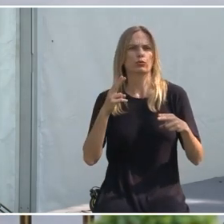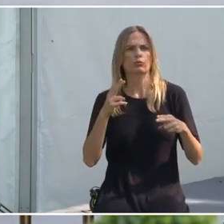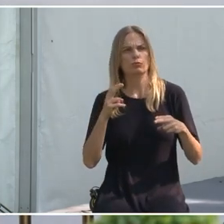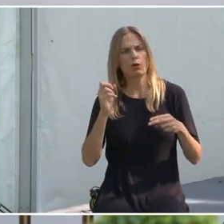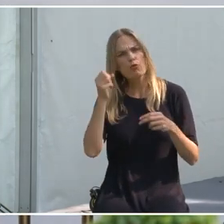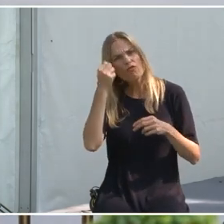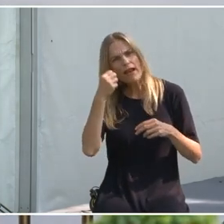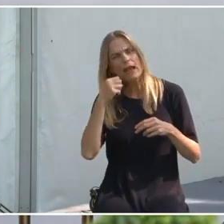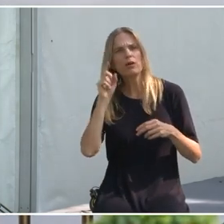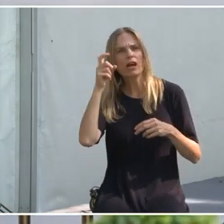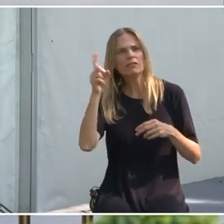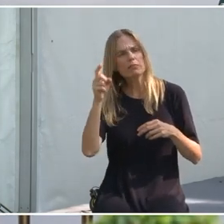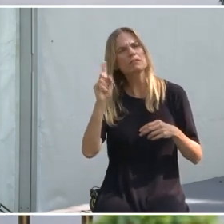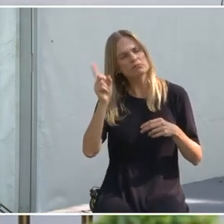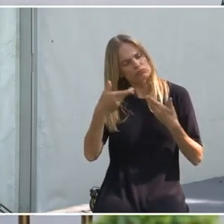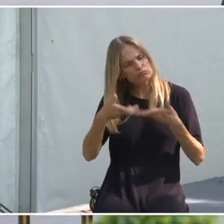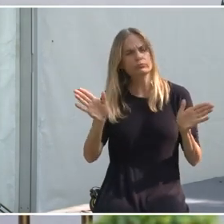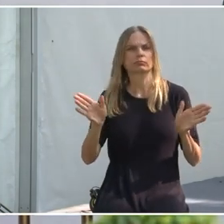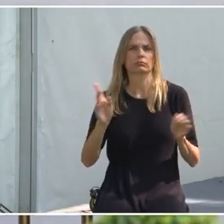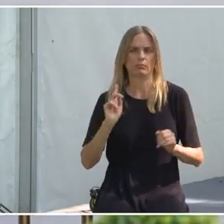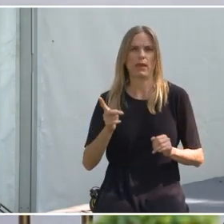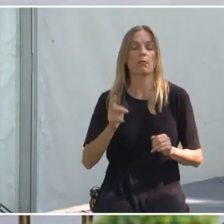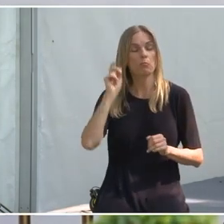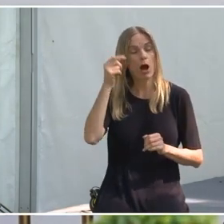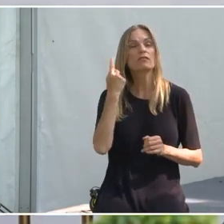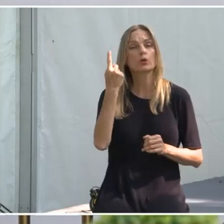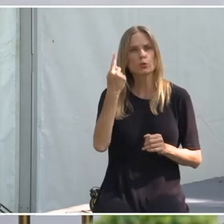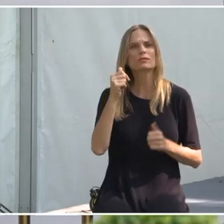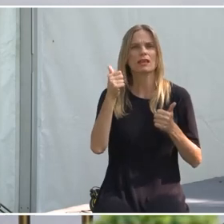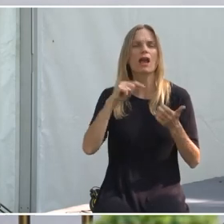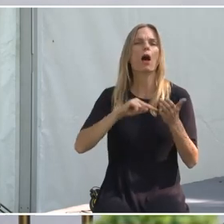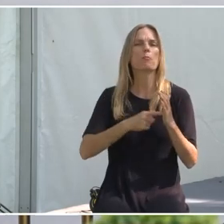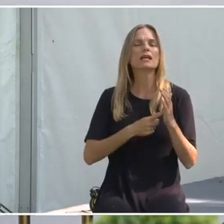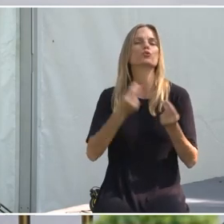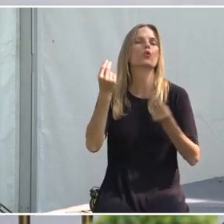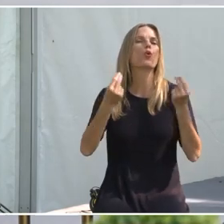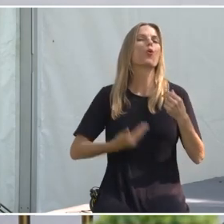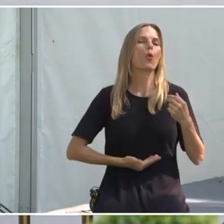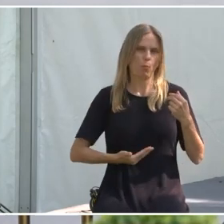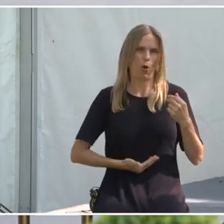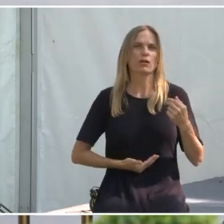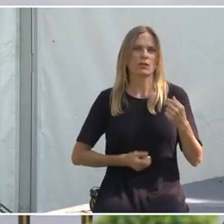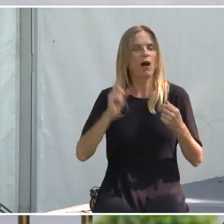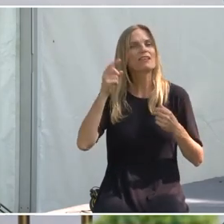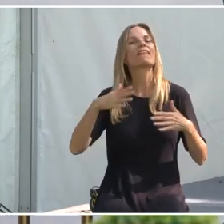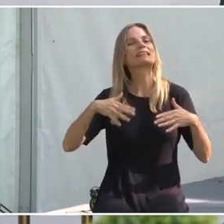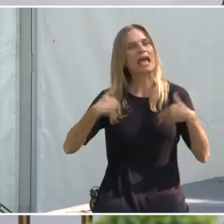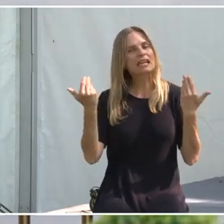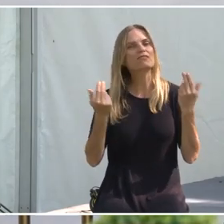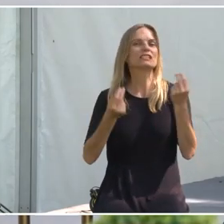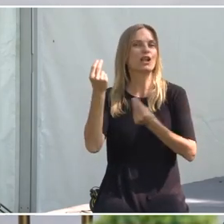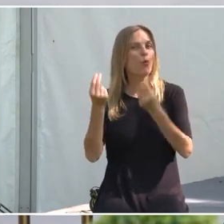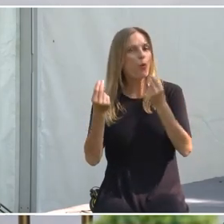agree with you that humor, and I saw your question, healthy humor, can that be a way of addressing it?